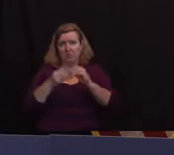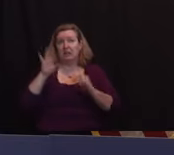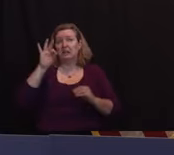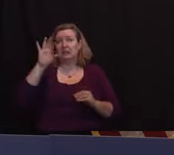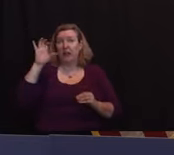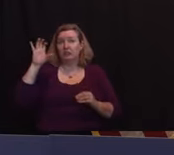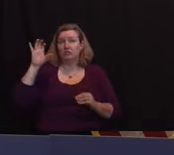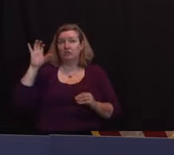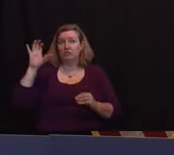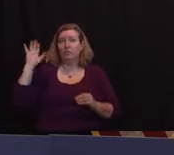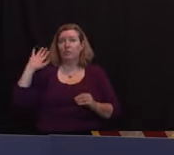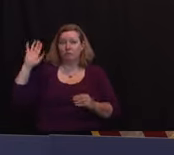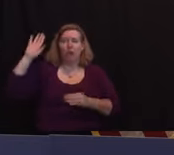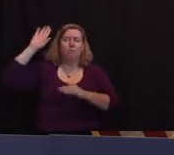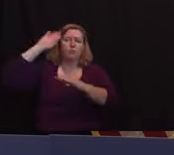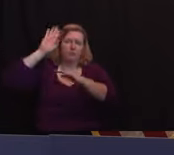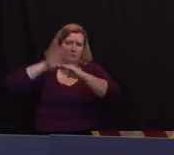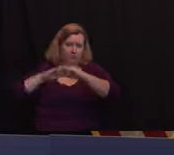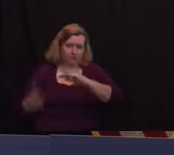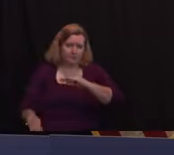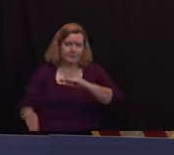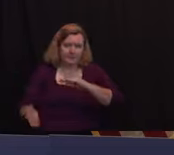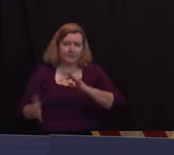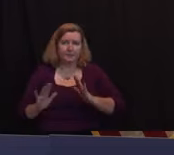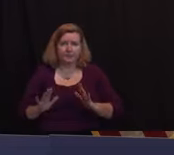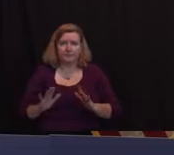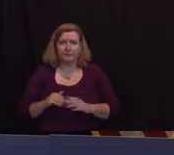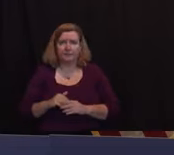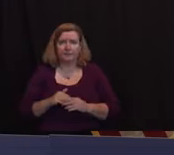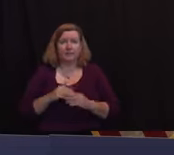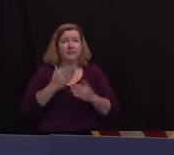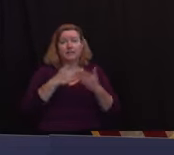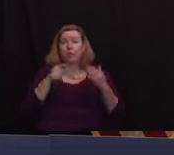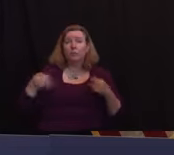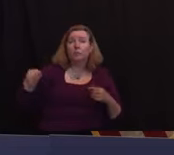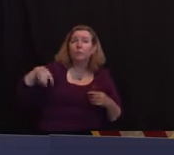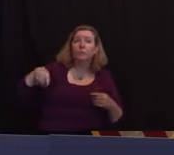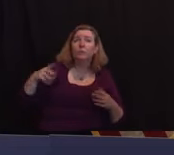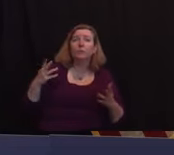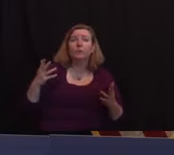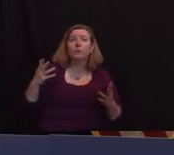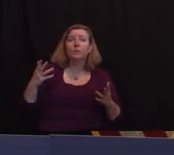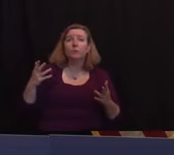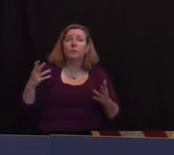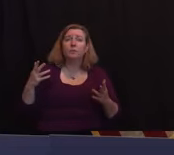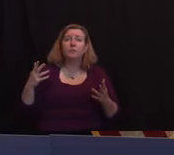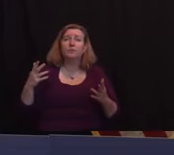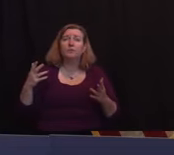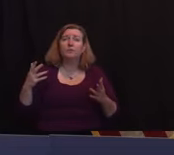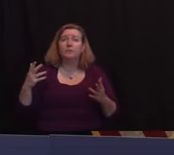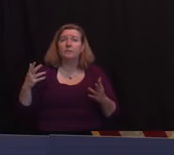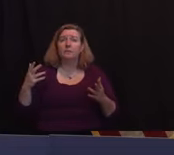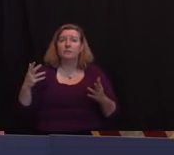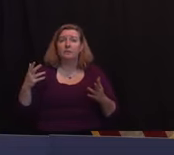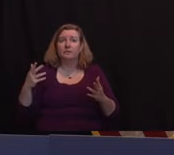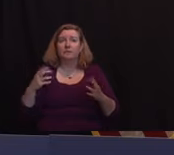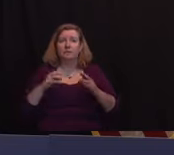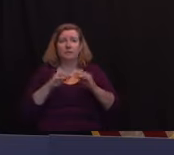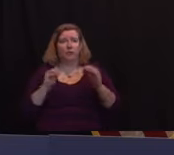well. But again, some of those, for example, no active outbreaks, active cases in the